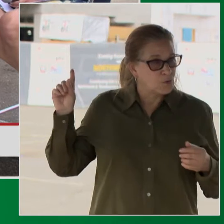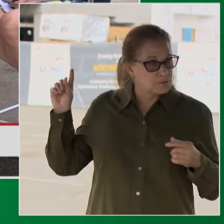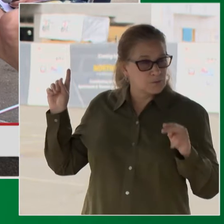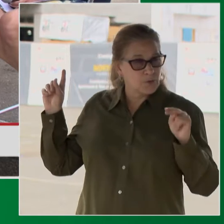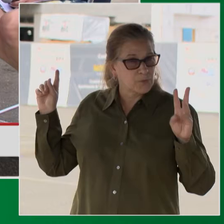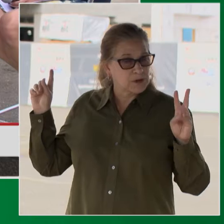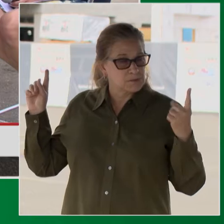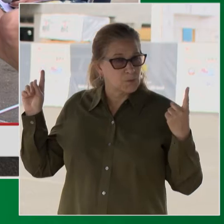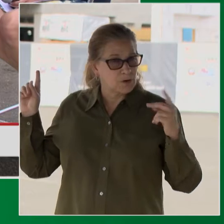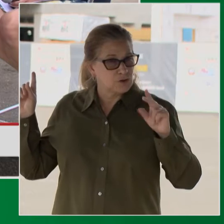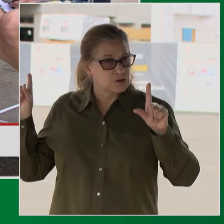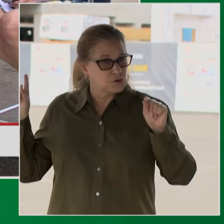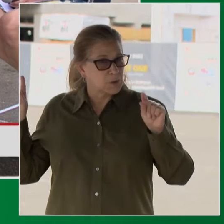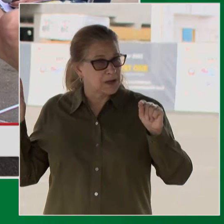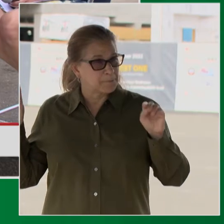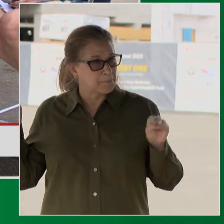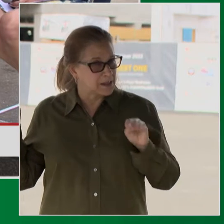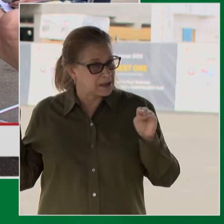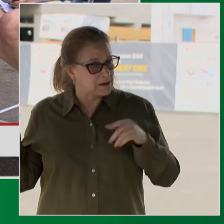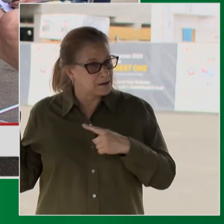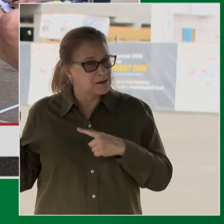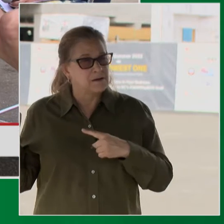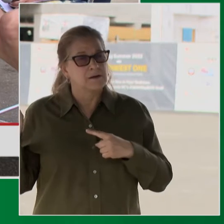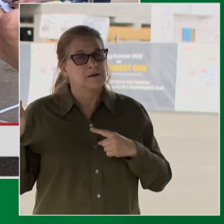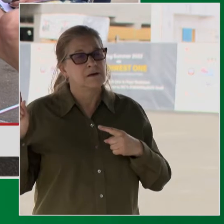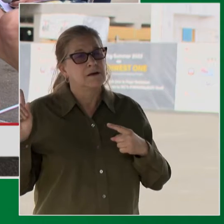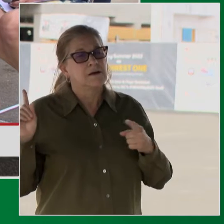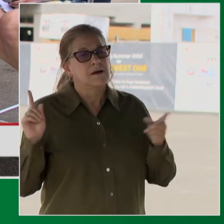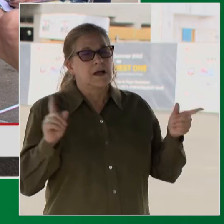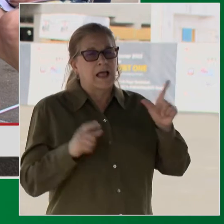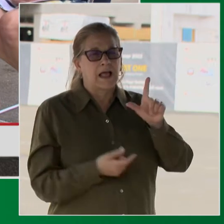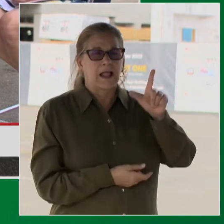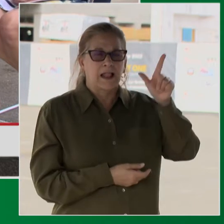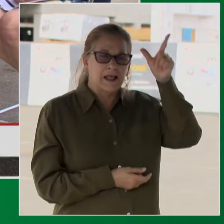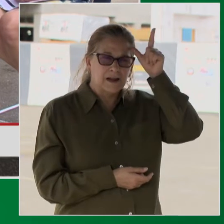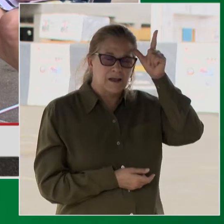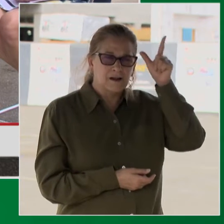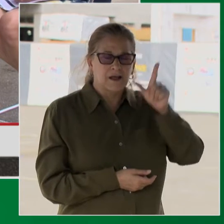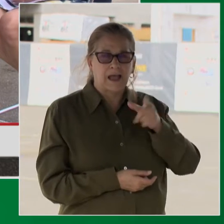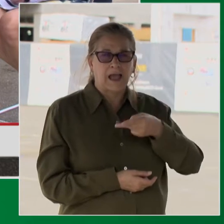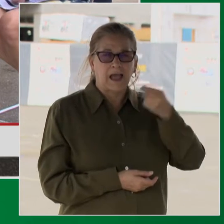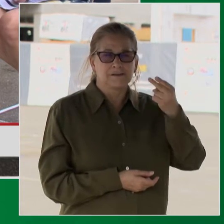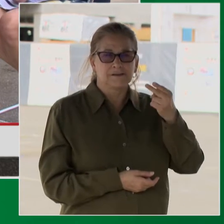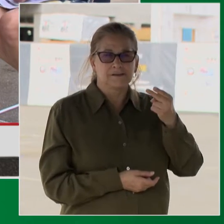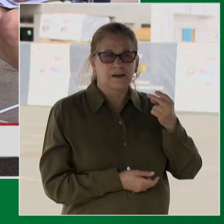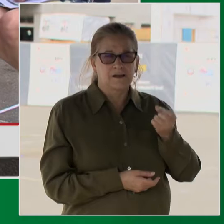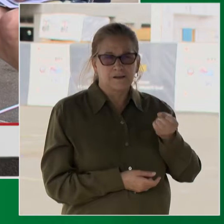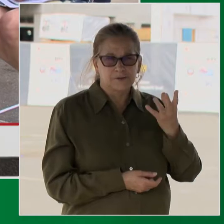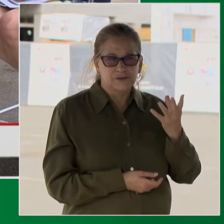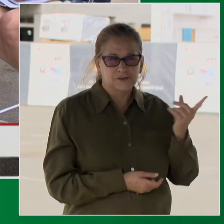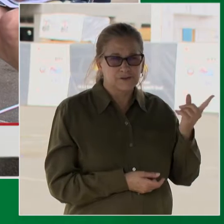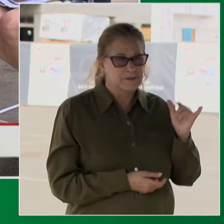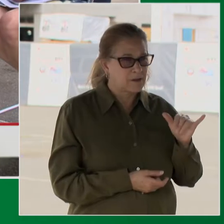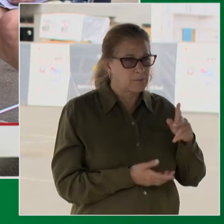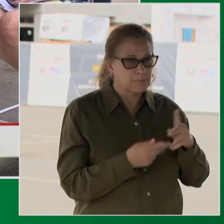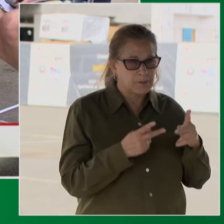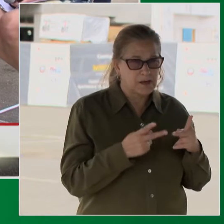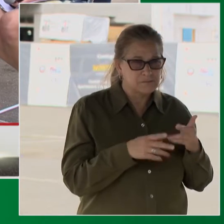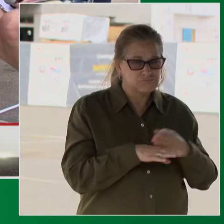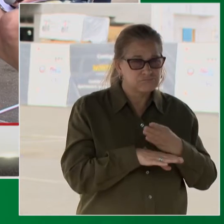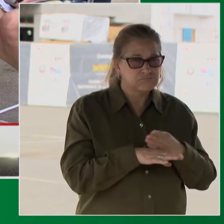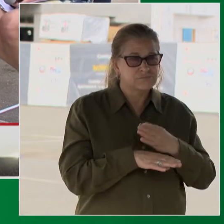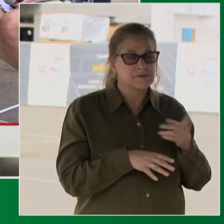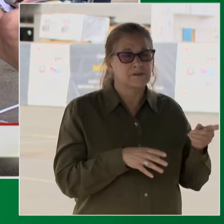mentioned Lincoln Heights Richardson Dwelling. That's furthest along in terms of the replacement or the on-site